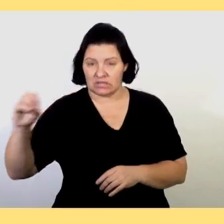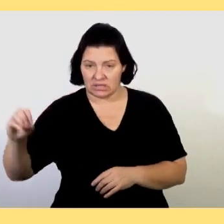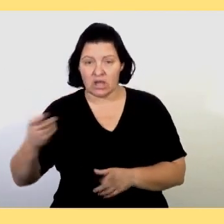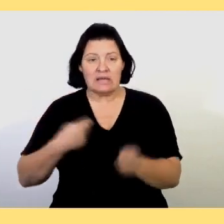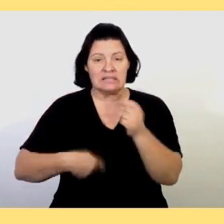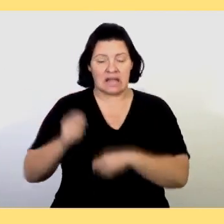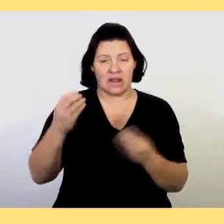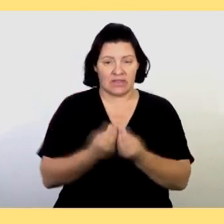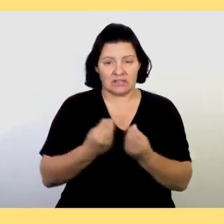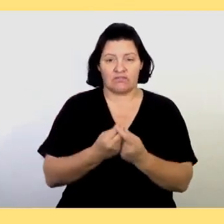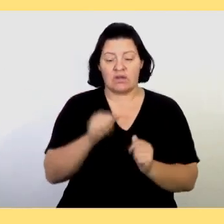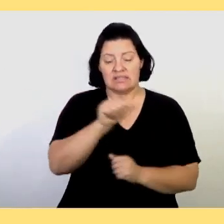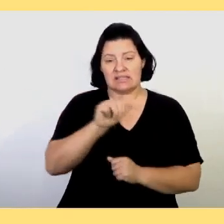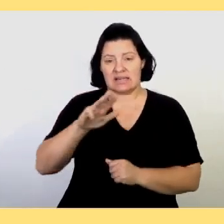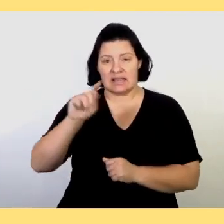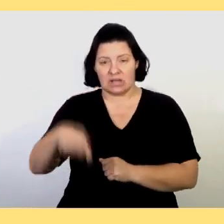sold goods for